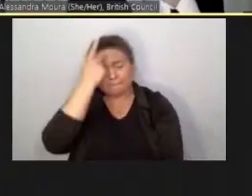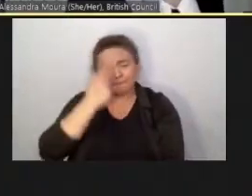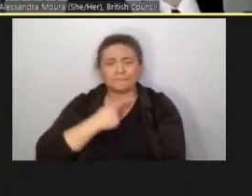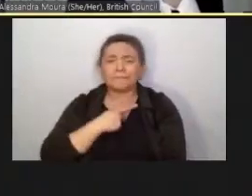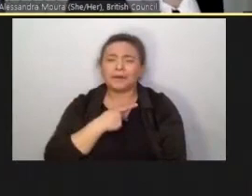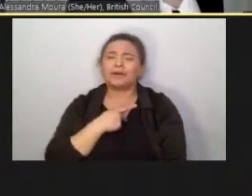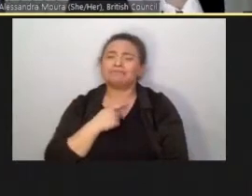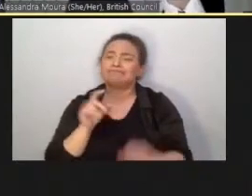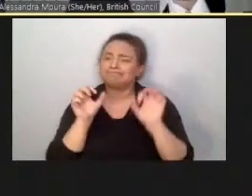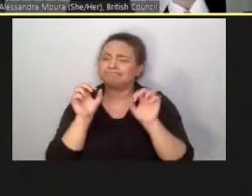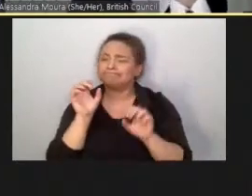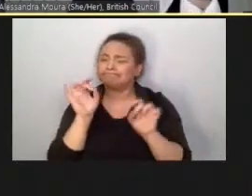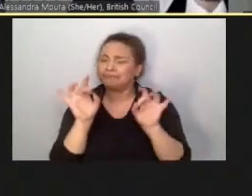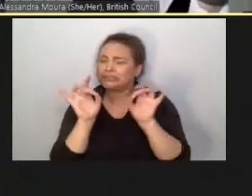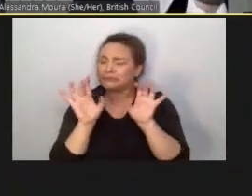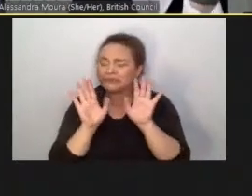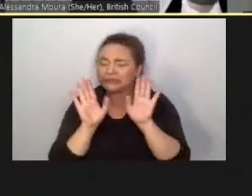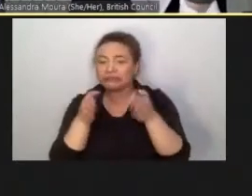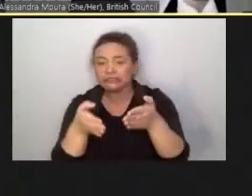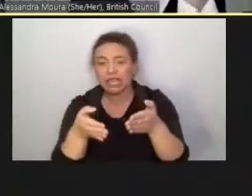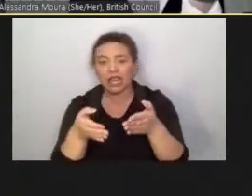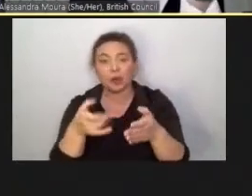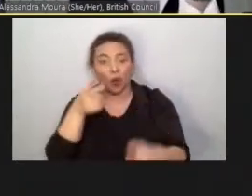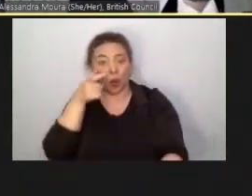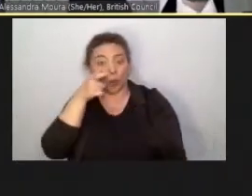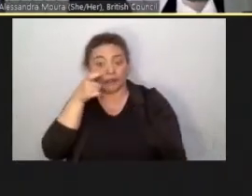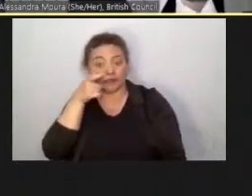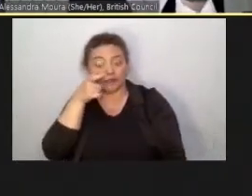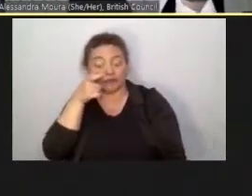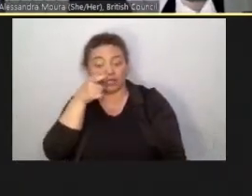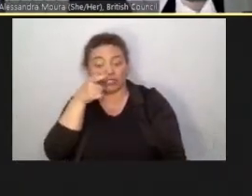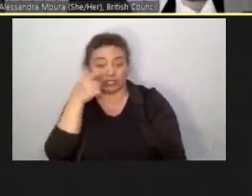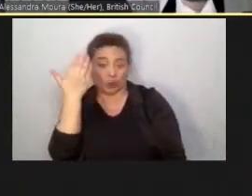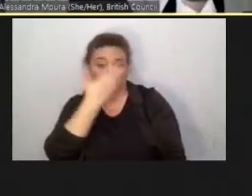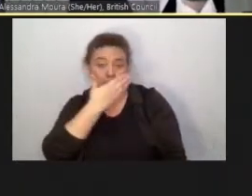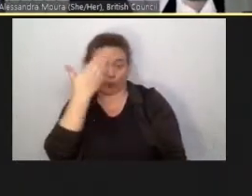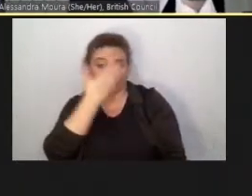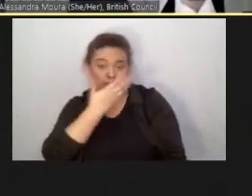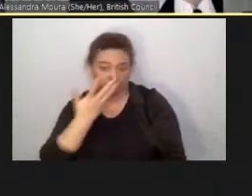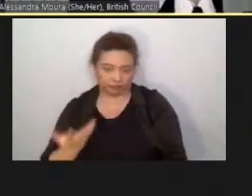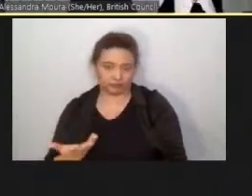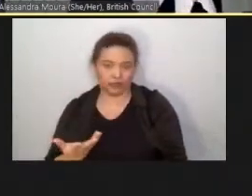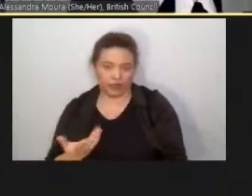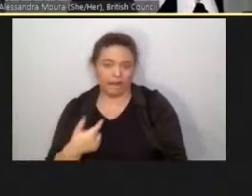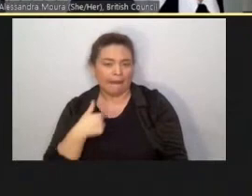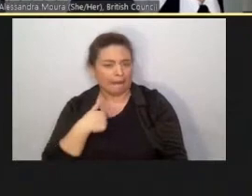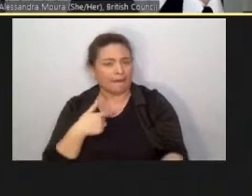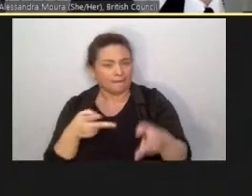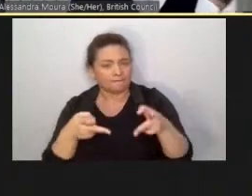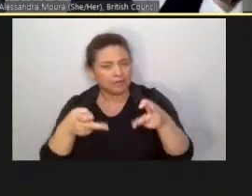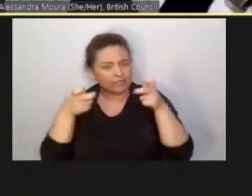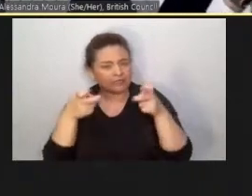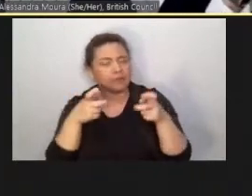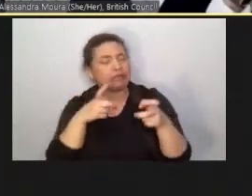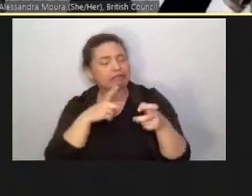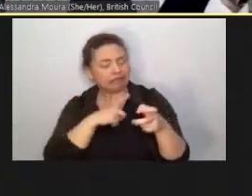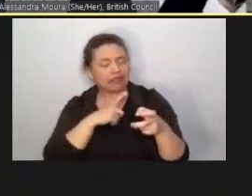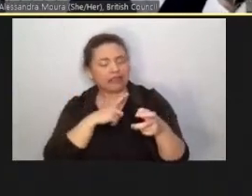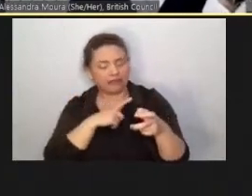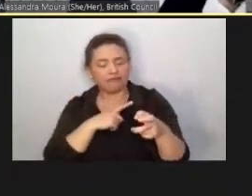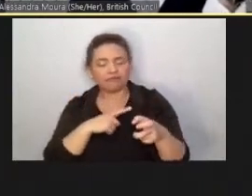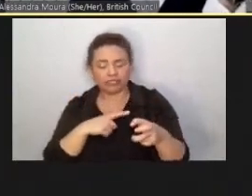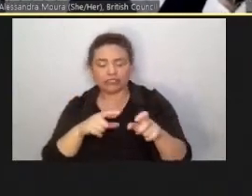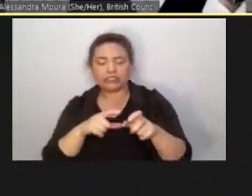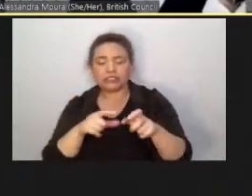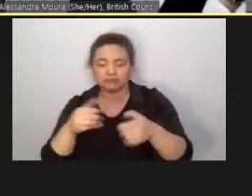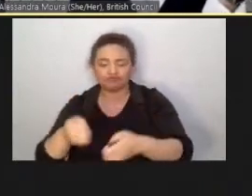blind observation. And I have noticed that there are comments on the chat that people are, whoa, even Raquel Ribeiro is